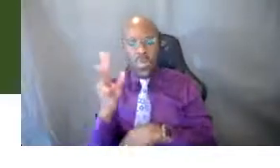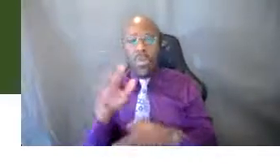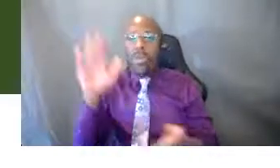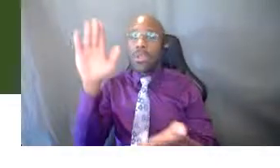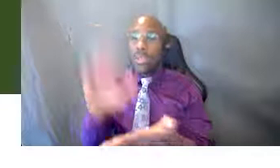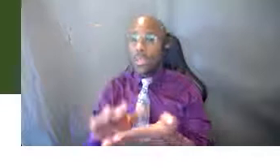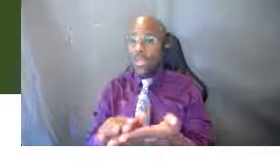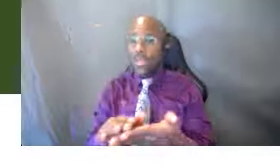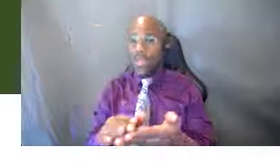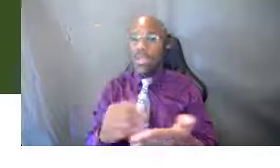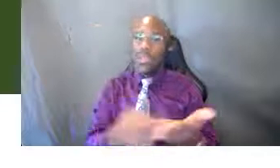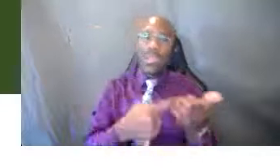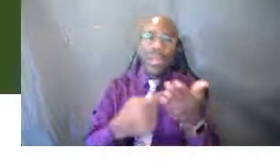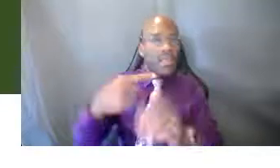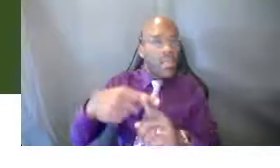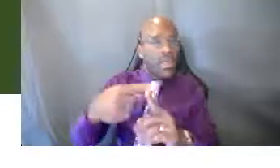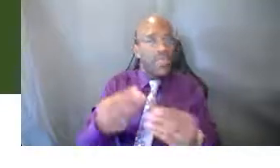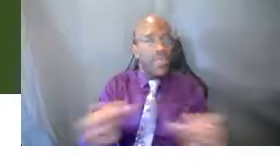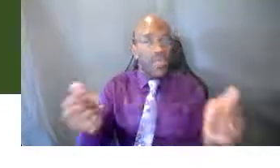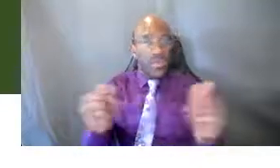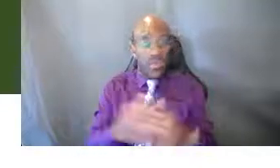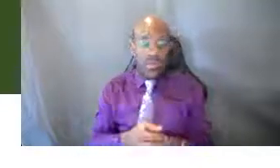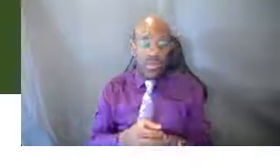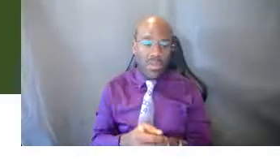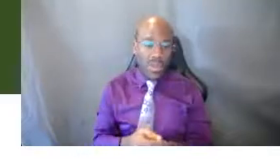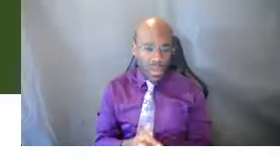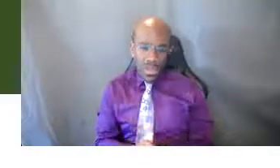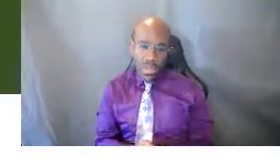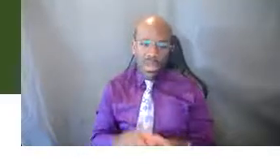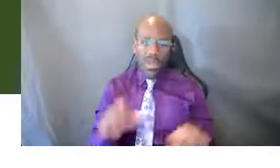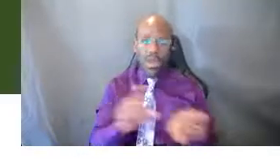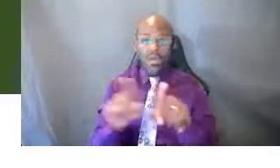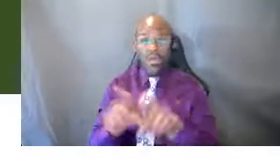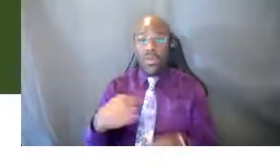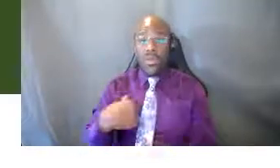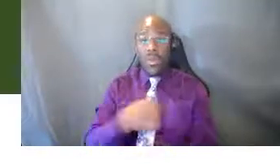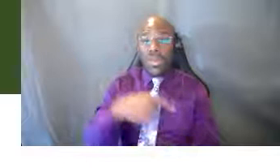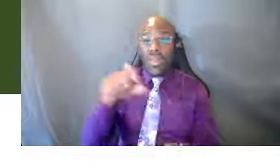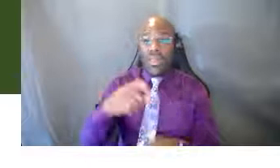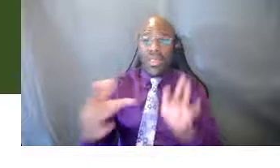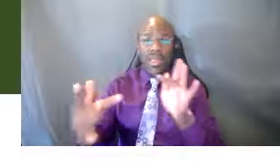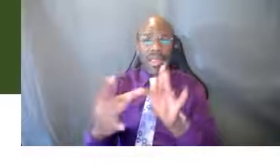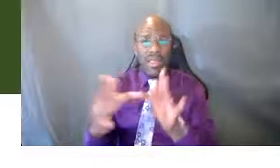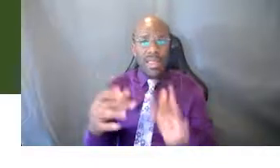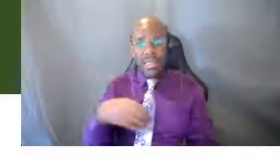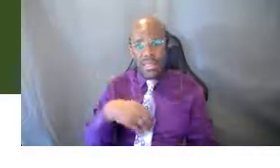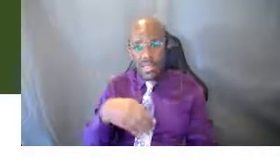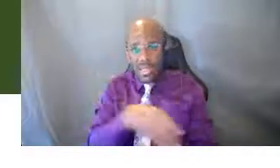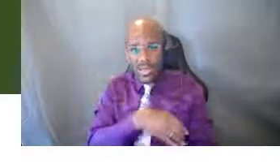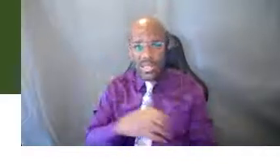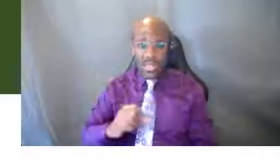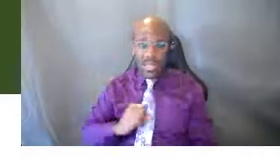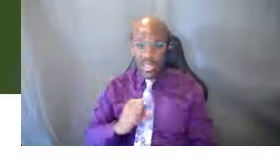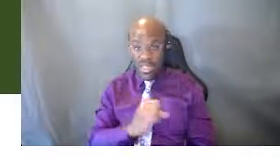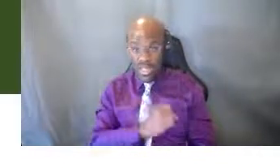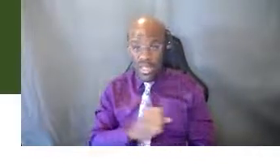And then contact policymakers regarding the issues and ideas for change. So some of the best practices in this